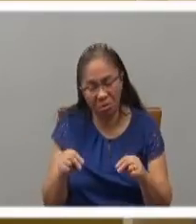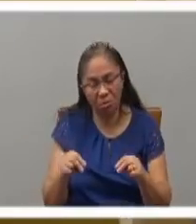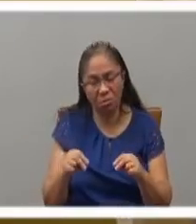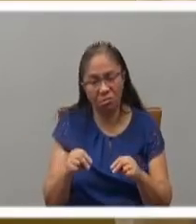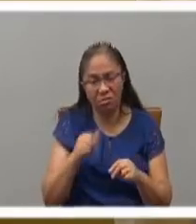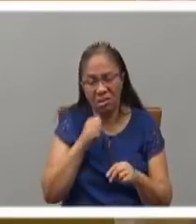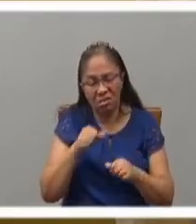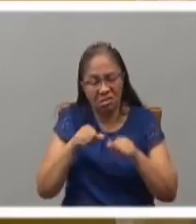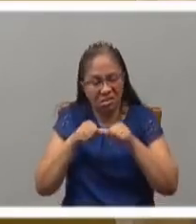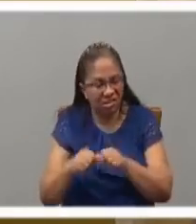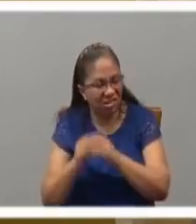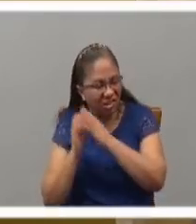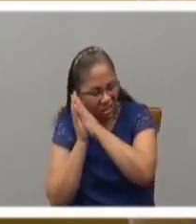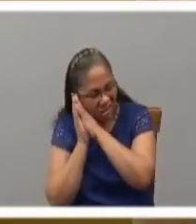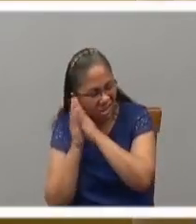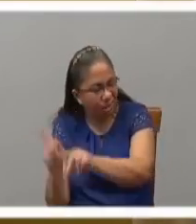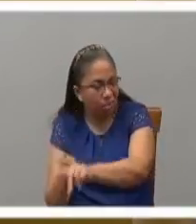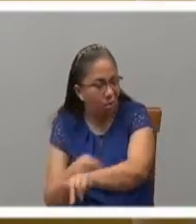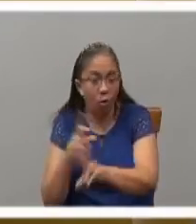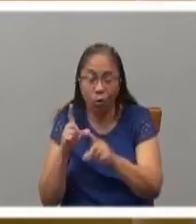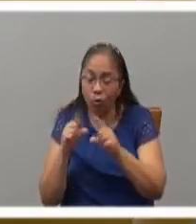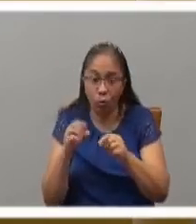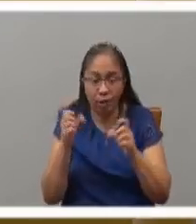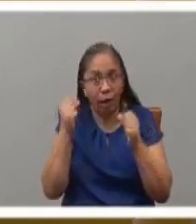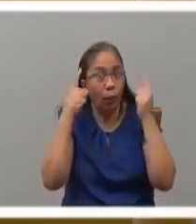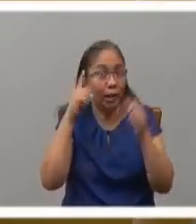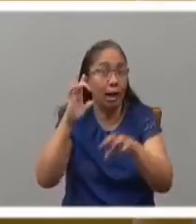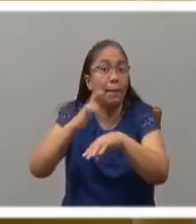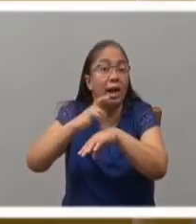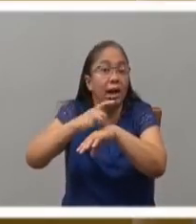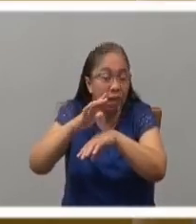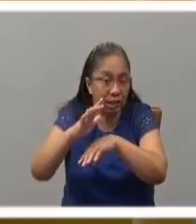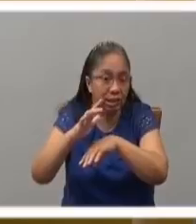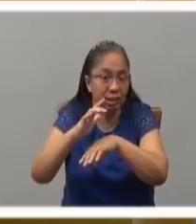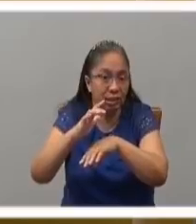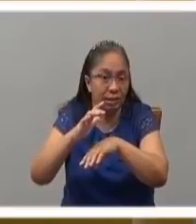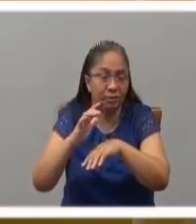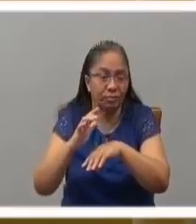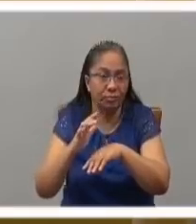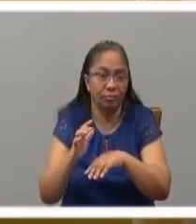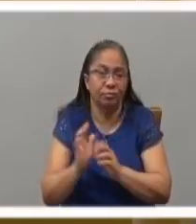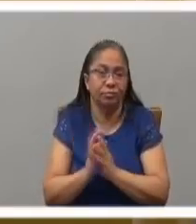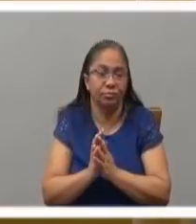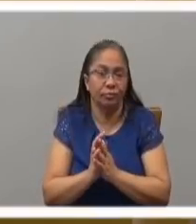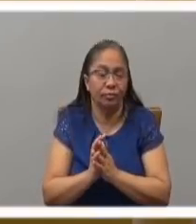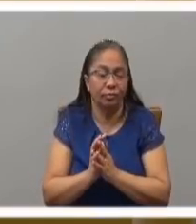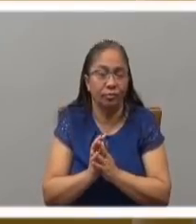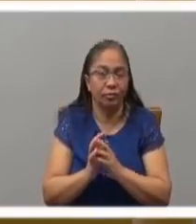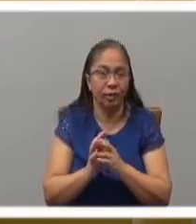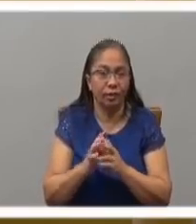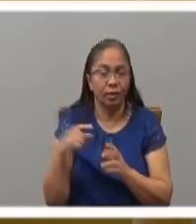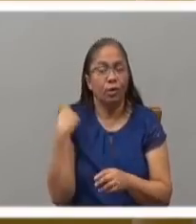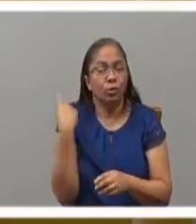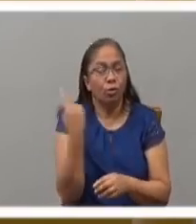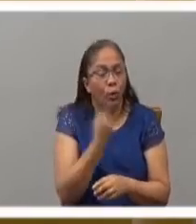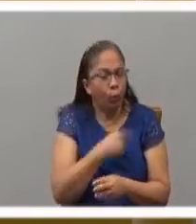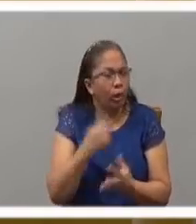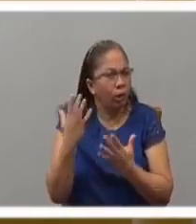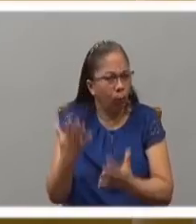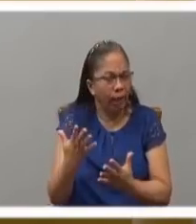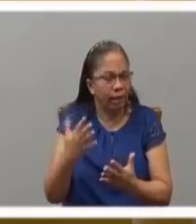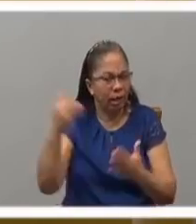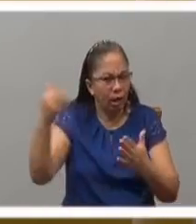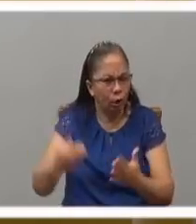and choose to sleep in. They got up. So, beloved in Christ, while we await the dawn of a new